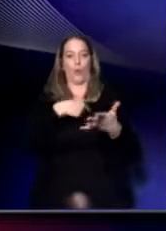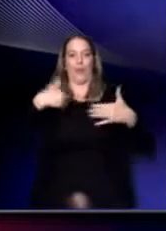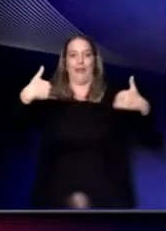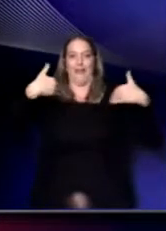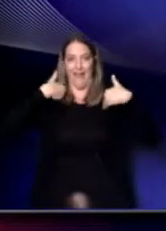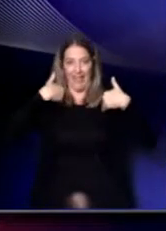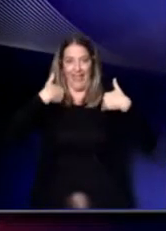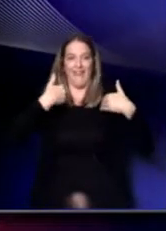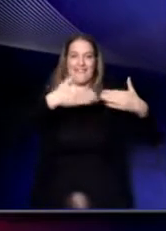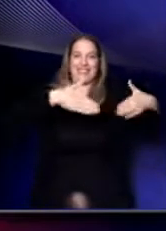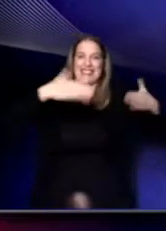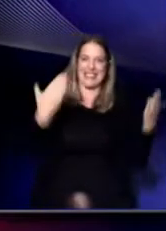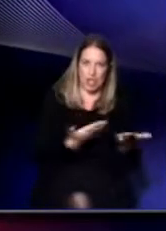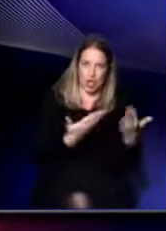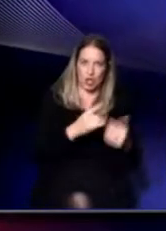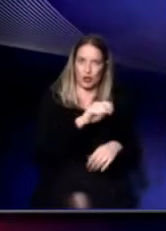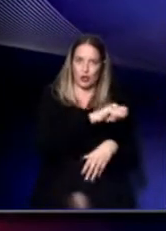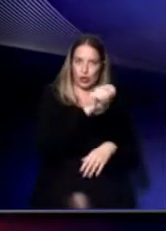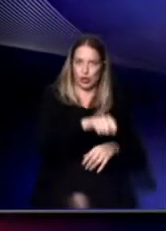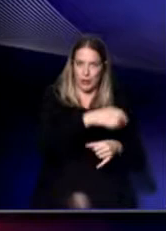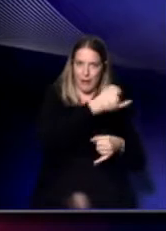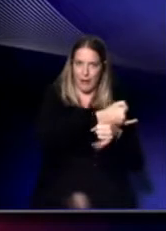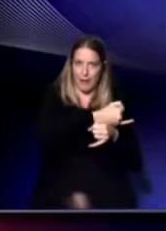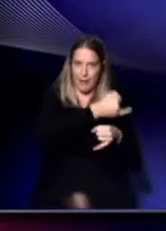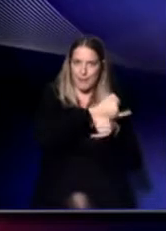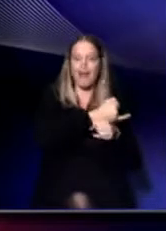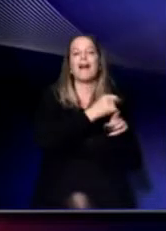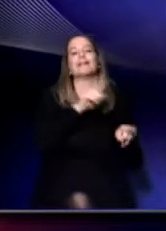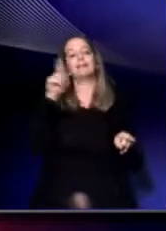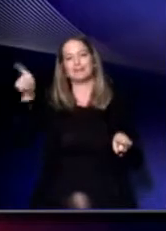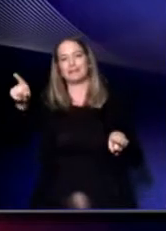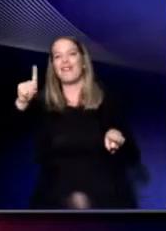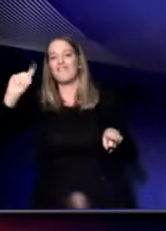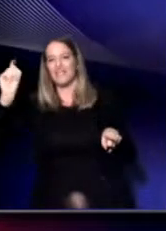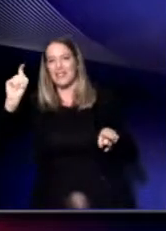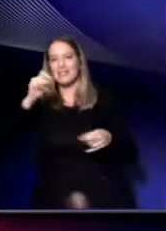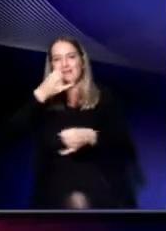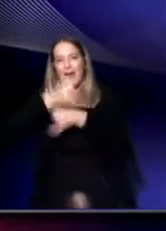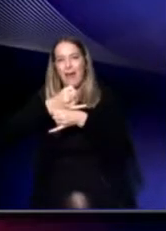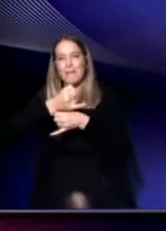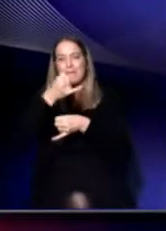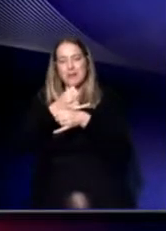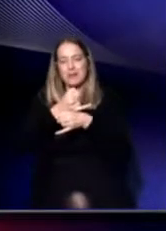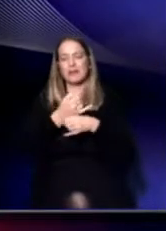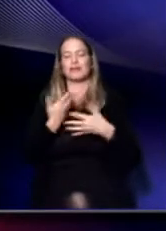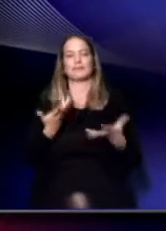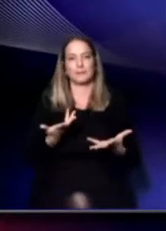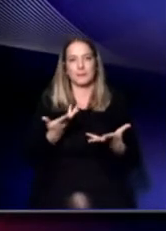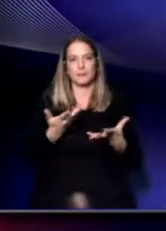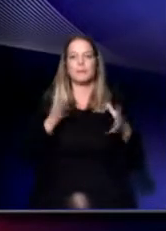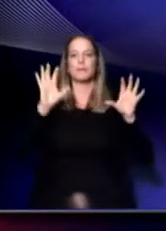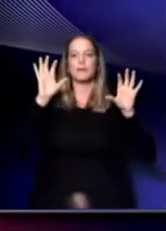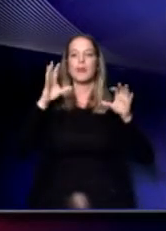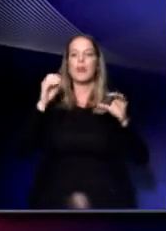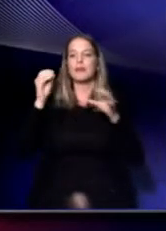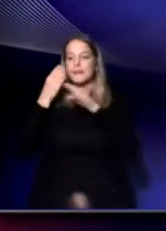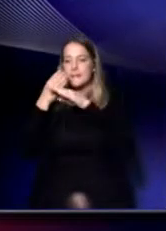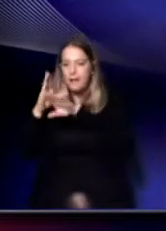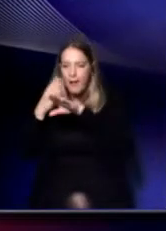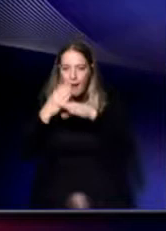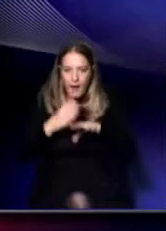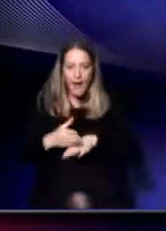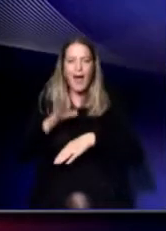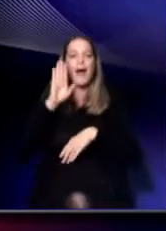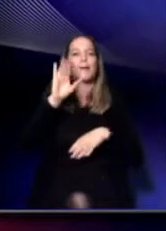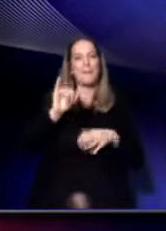the students here on the Tucson campus and the Phoenix campus, and then divided it up the